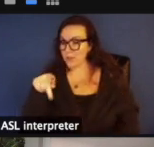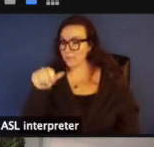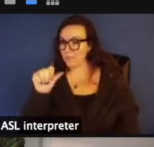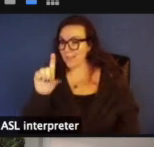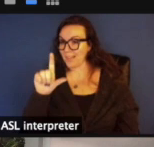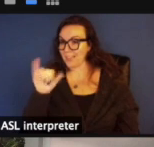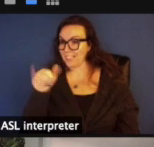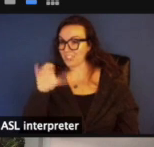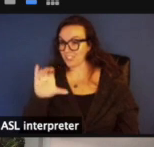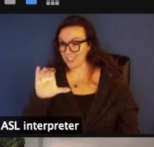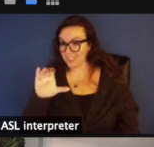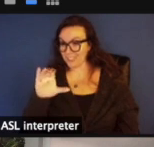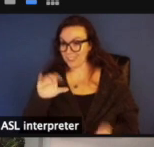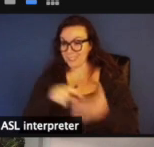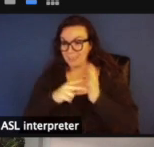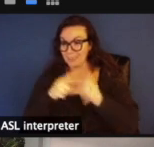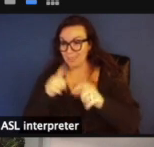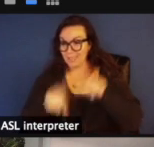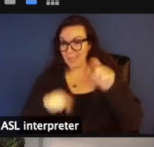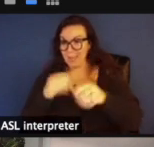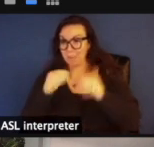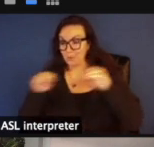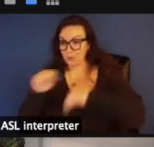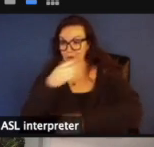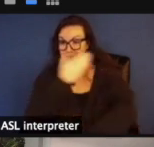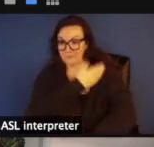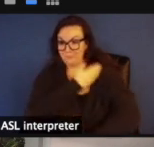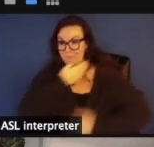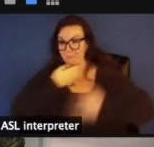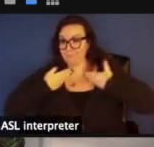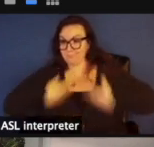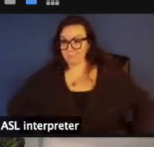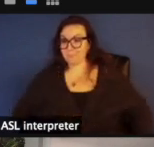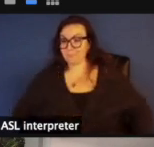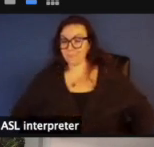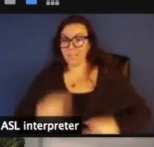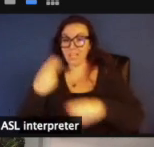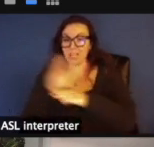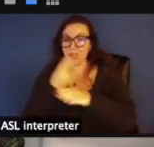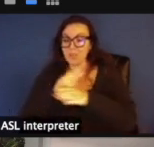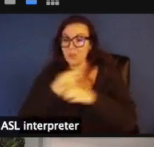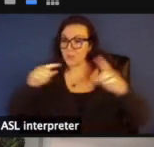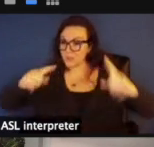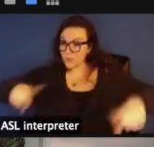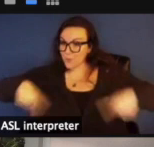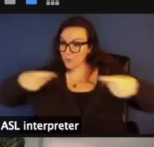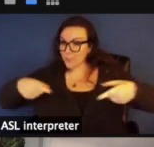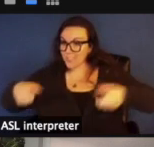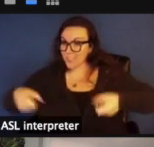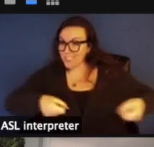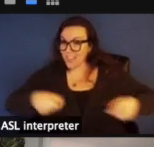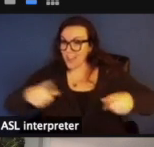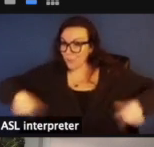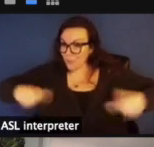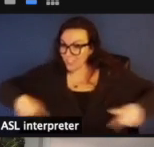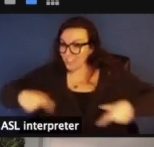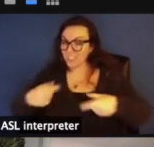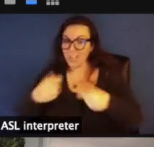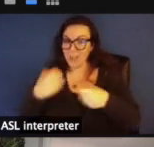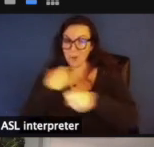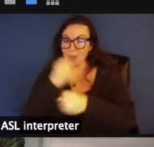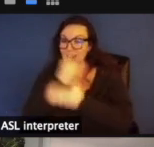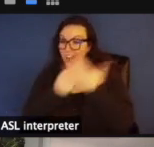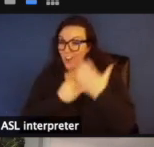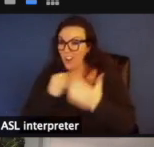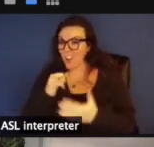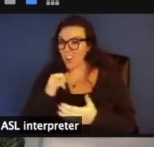artwork. And he's lots of people collect his paintings, including Ringo Starr and Elton John, and he